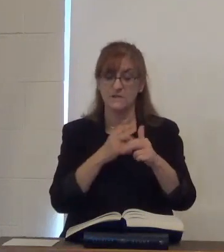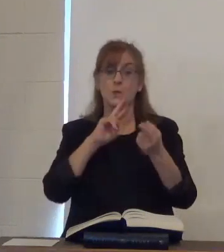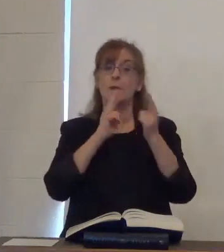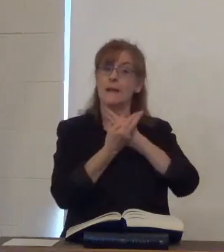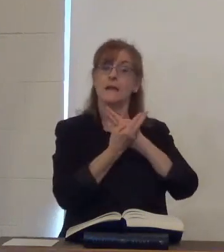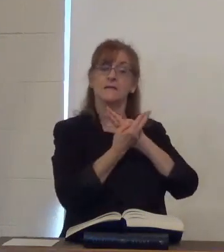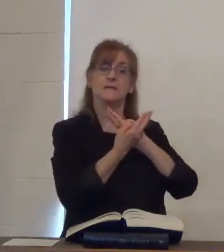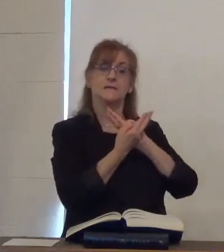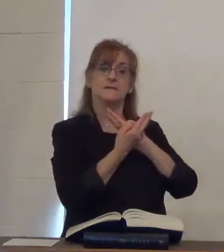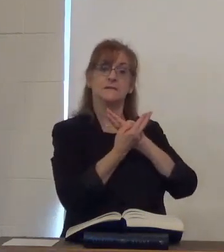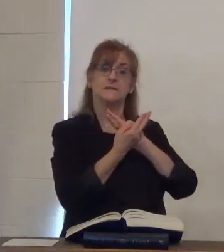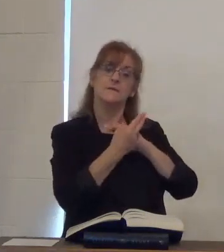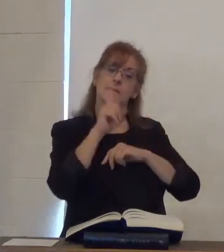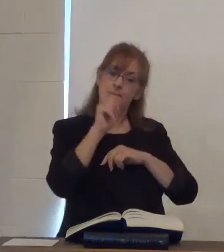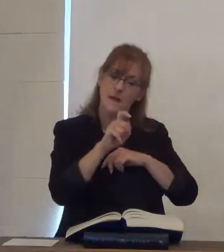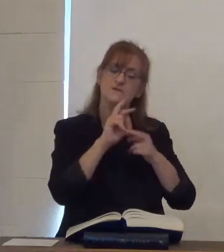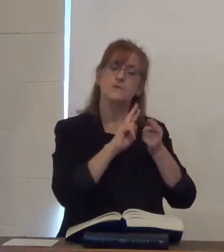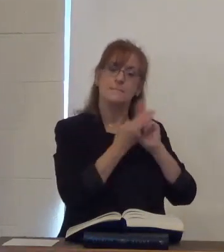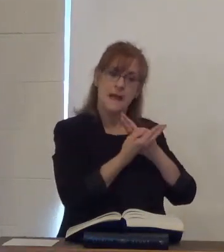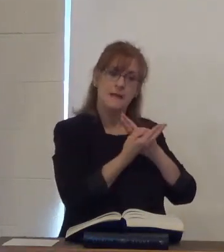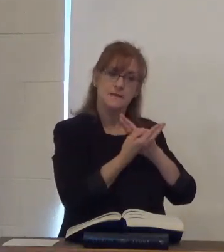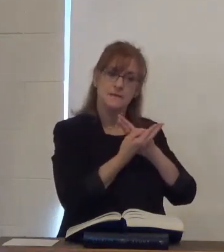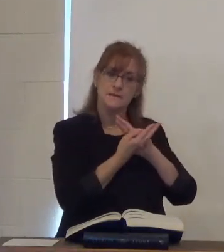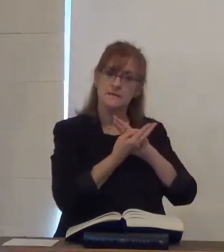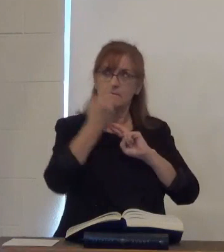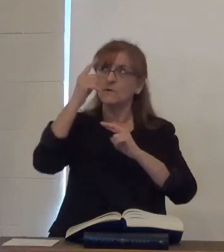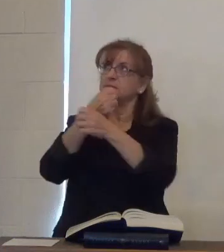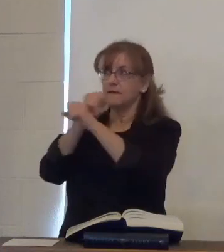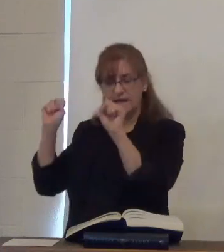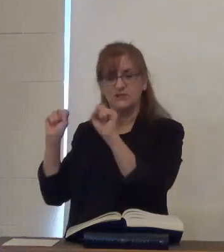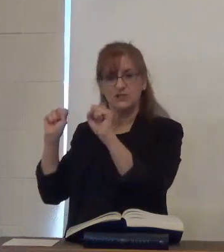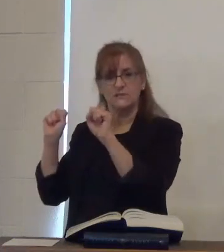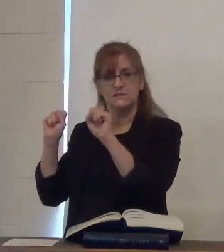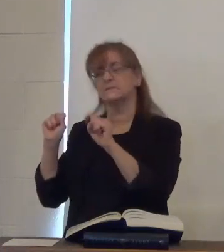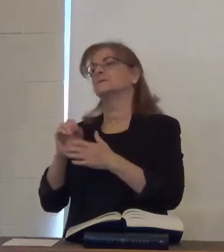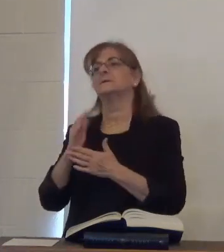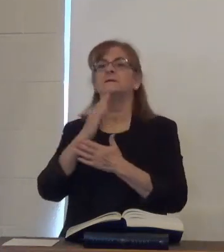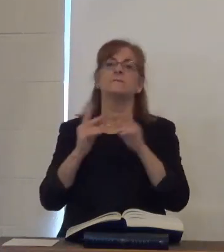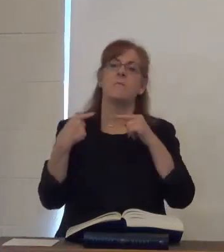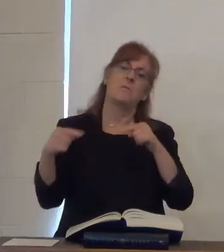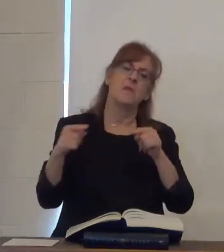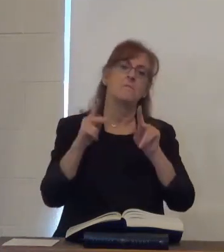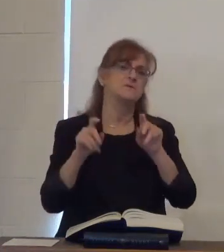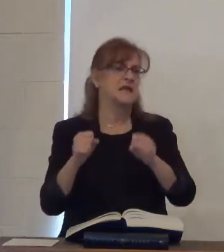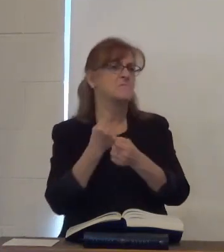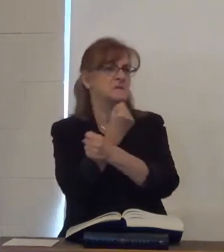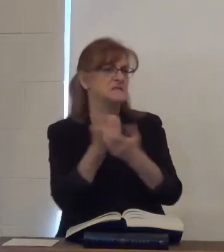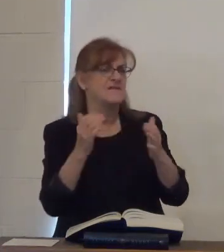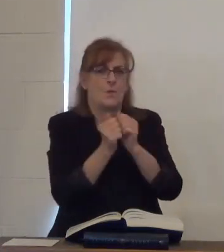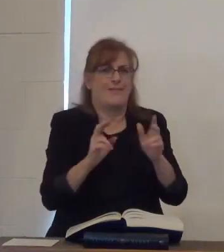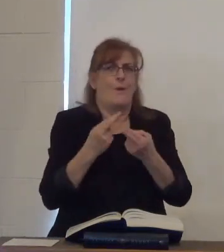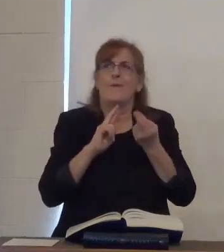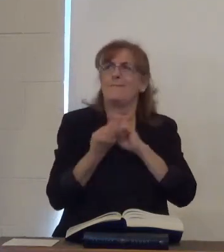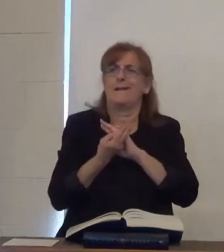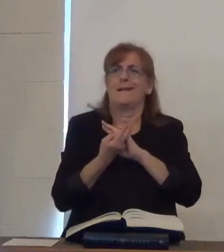repentance. There must be repentance for salvation. Now, some have argued that a person can be saved without